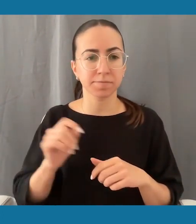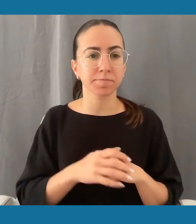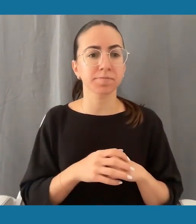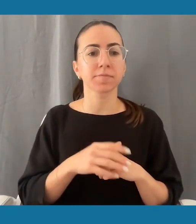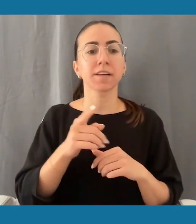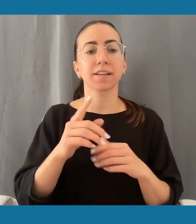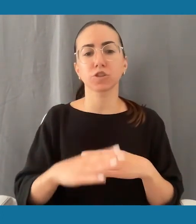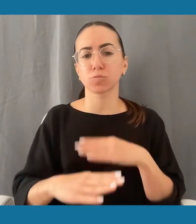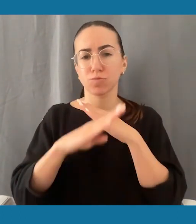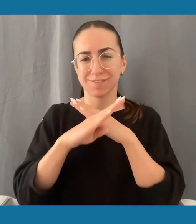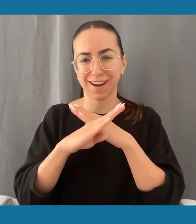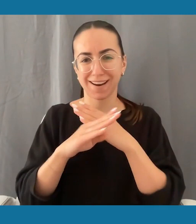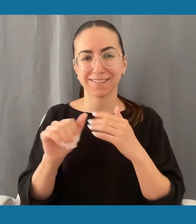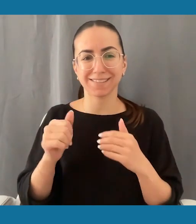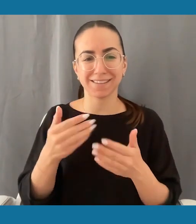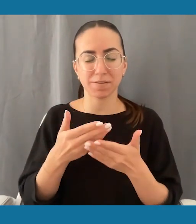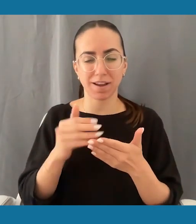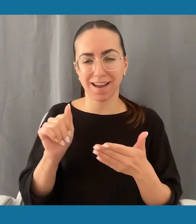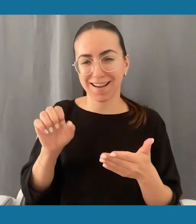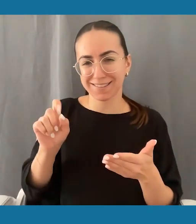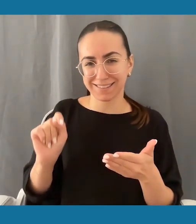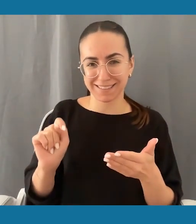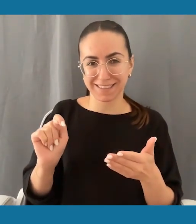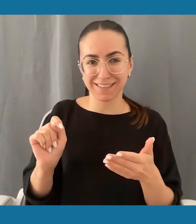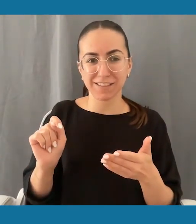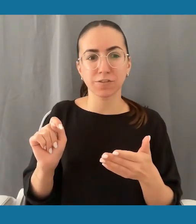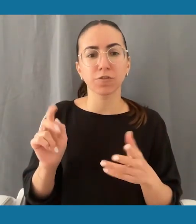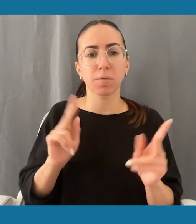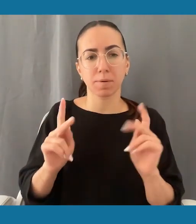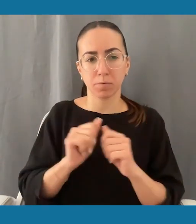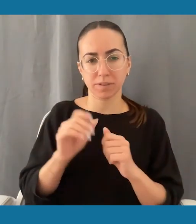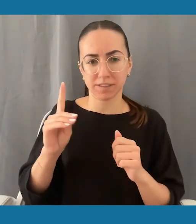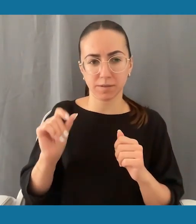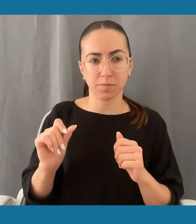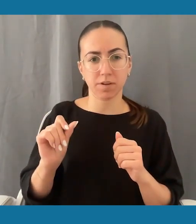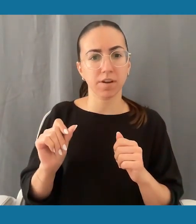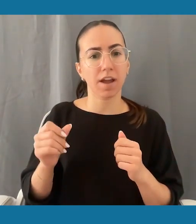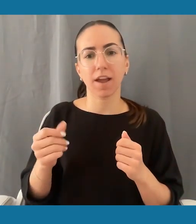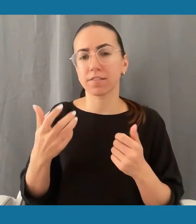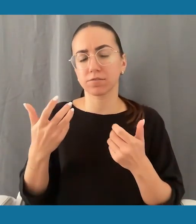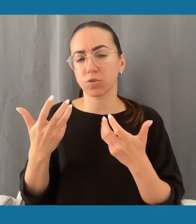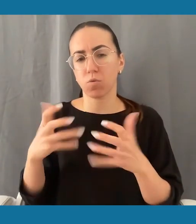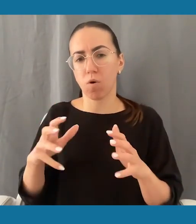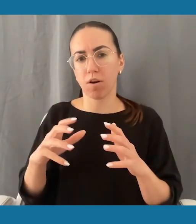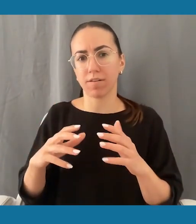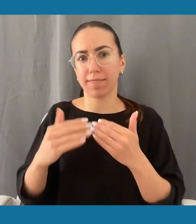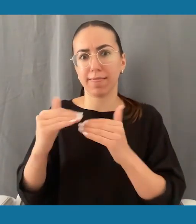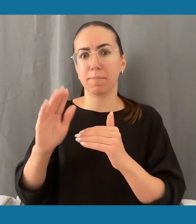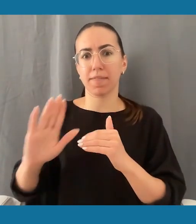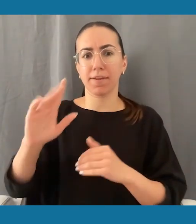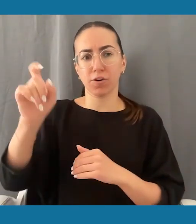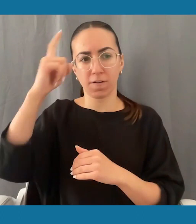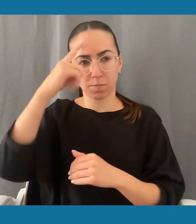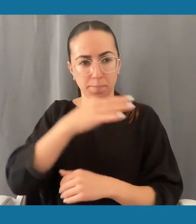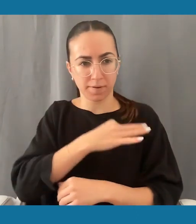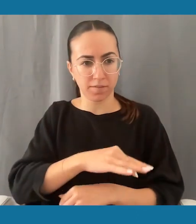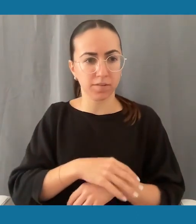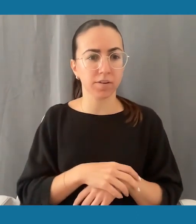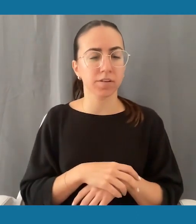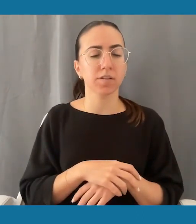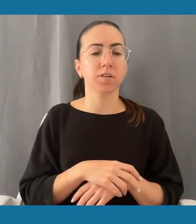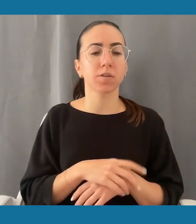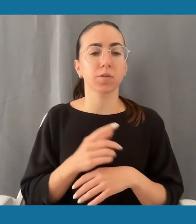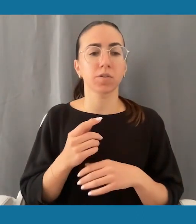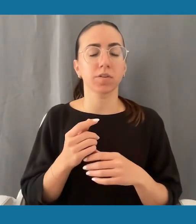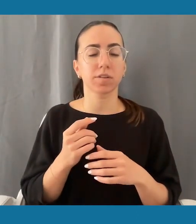is a way to protect assets and income for individuals with disabilities and without sacrificing their government benefits. And